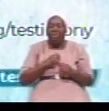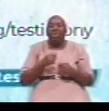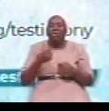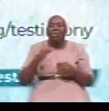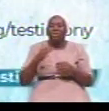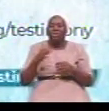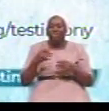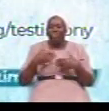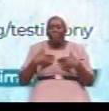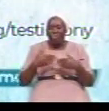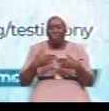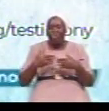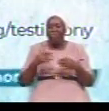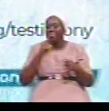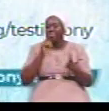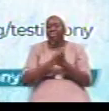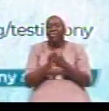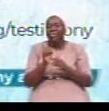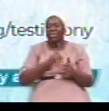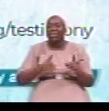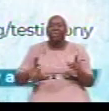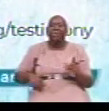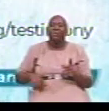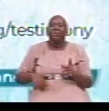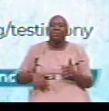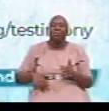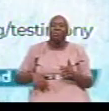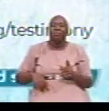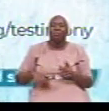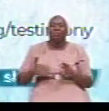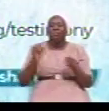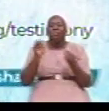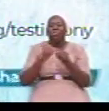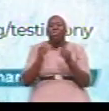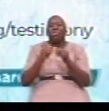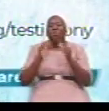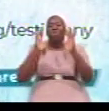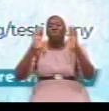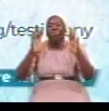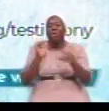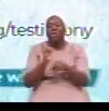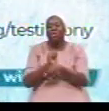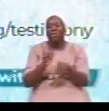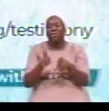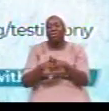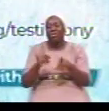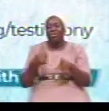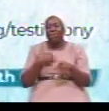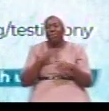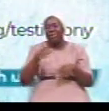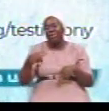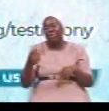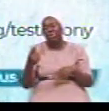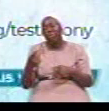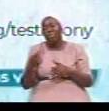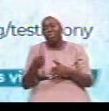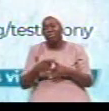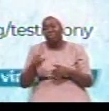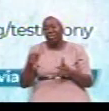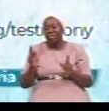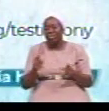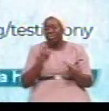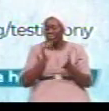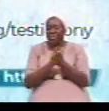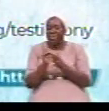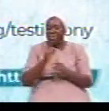breathing. Praise the Lord. More miracles, and we have another one from Benson Pearl, and he is praising